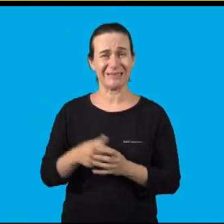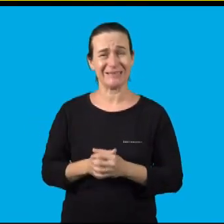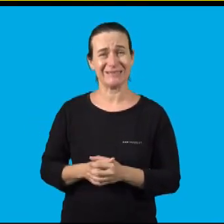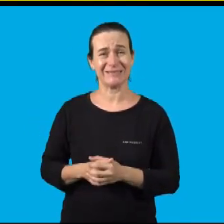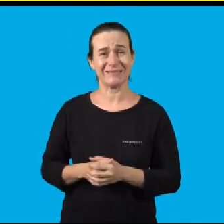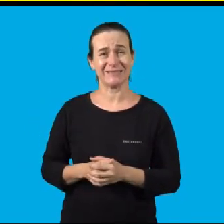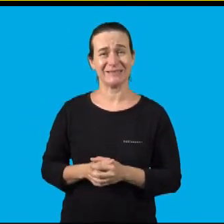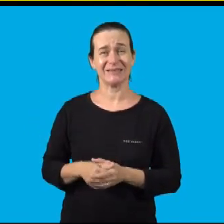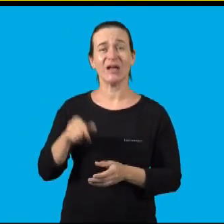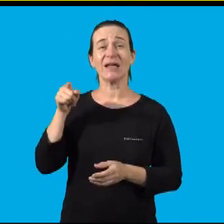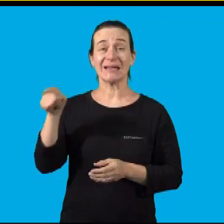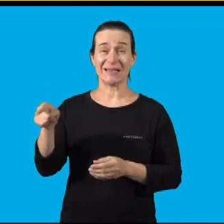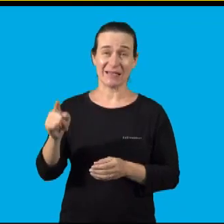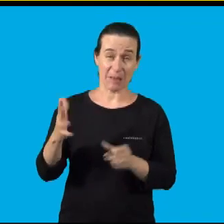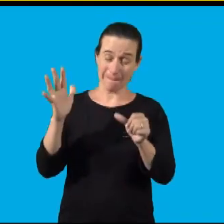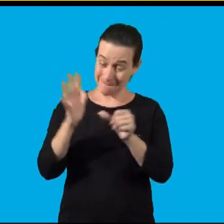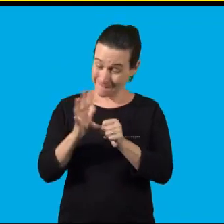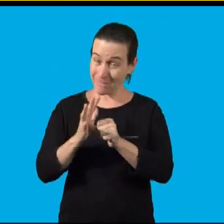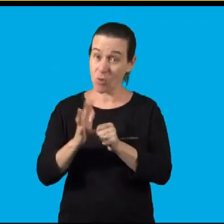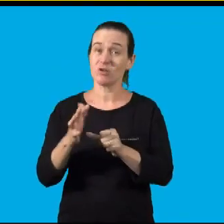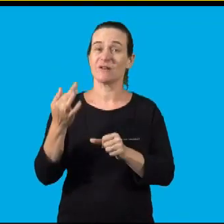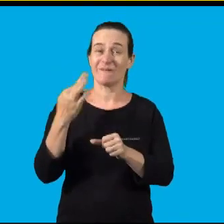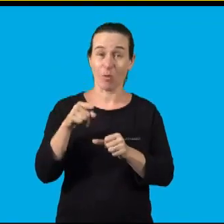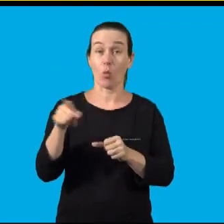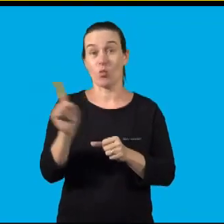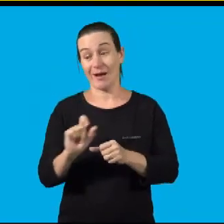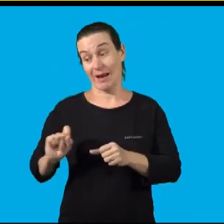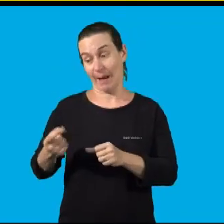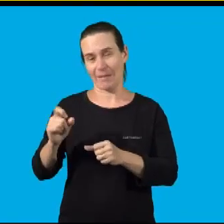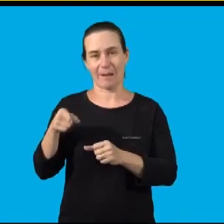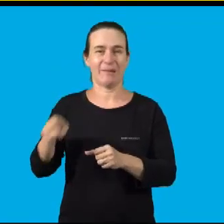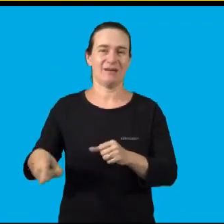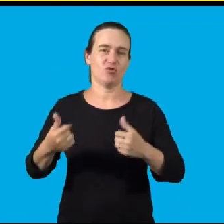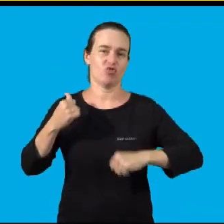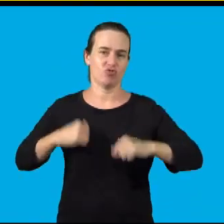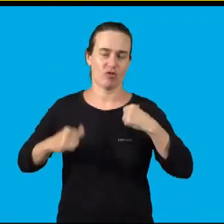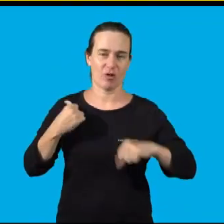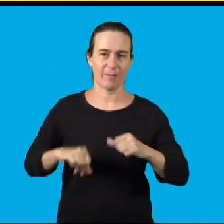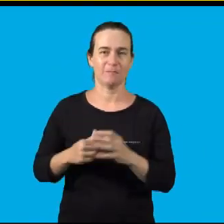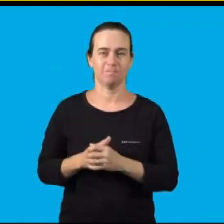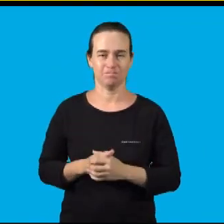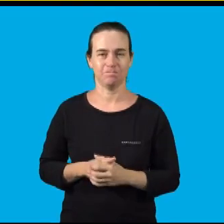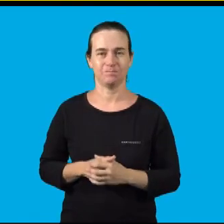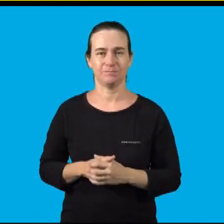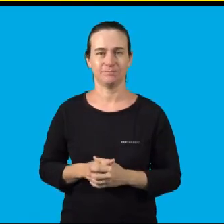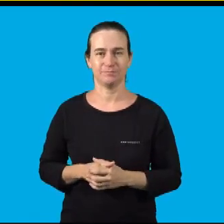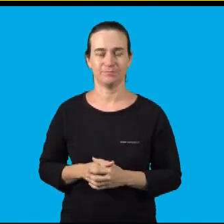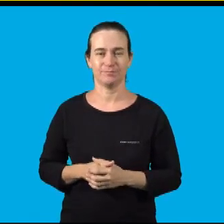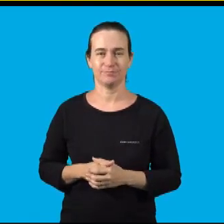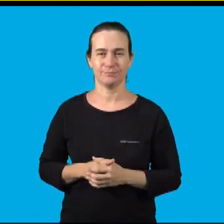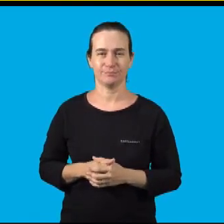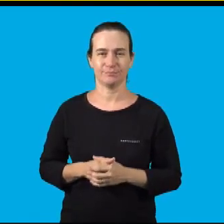tragic consequences are the second aspect of this question. So we'll be looking at how deception and manipulation lead